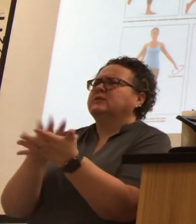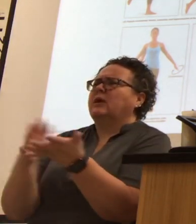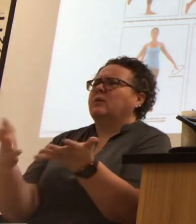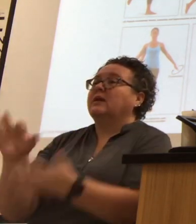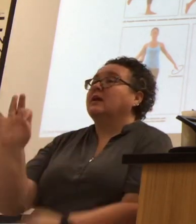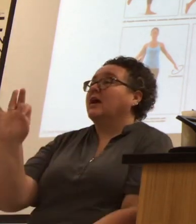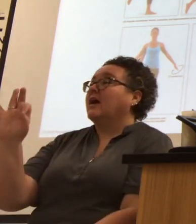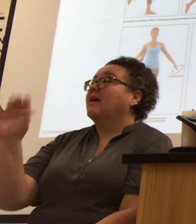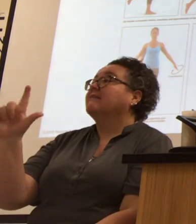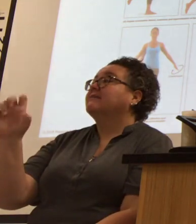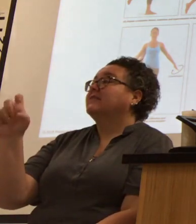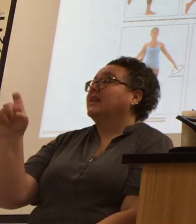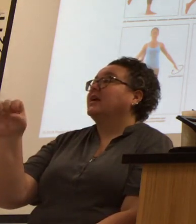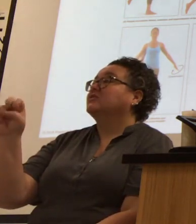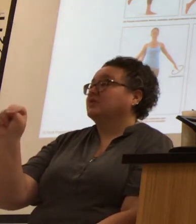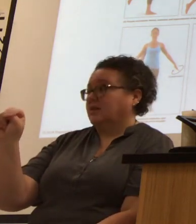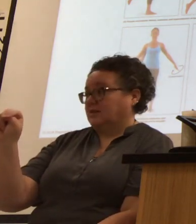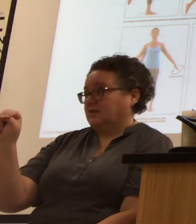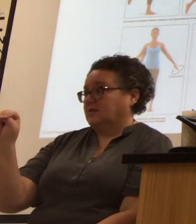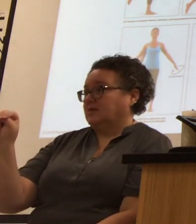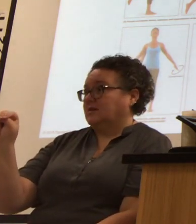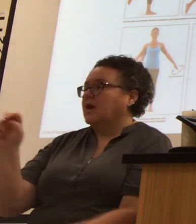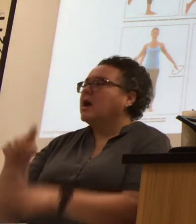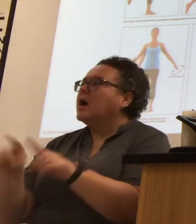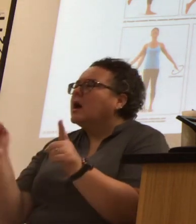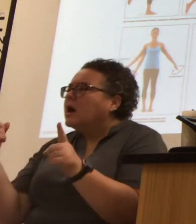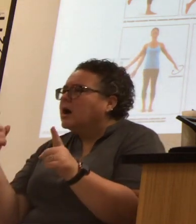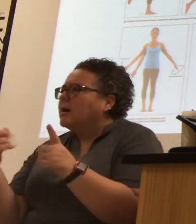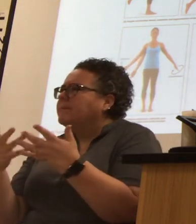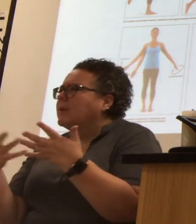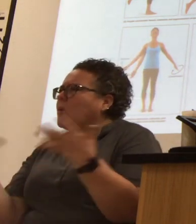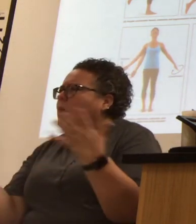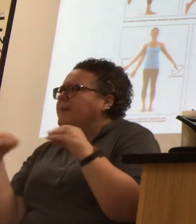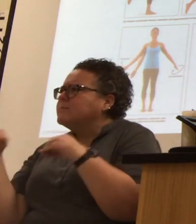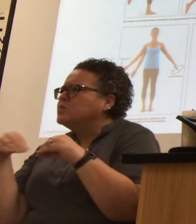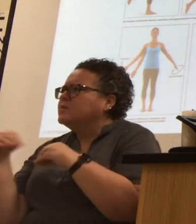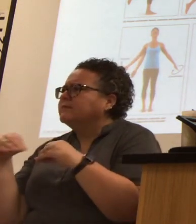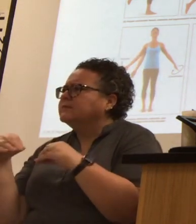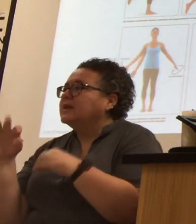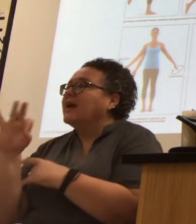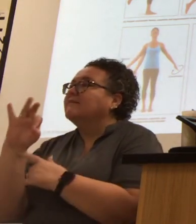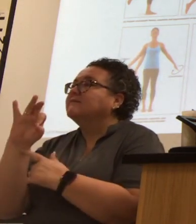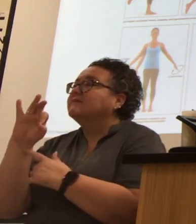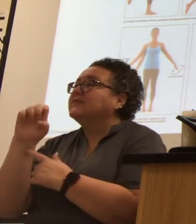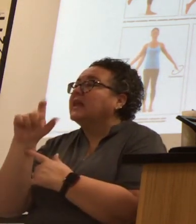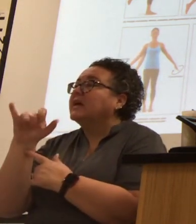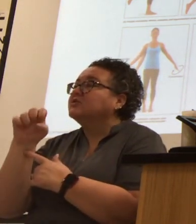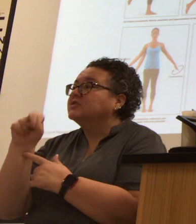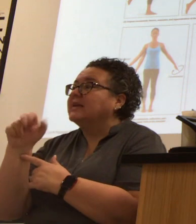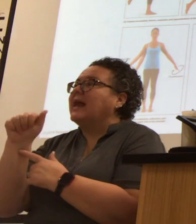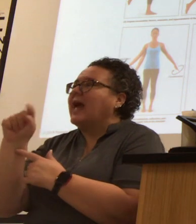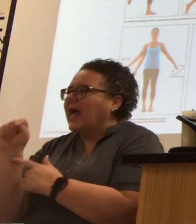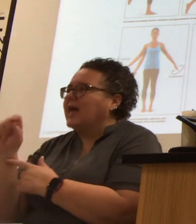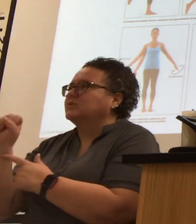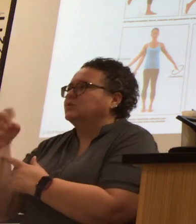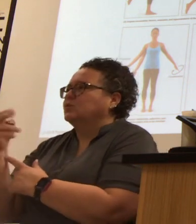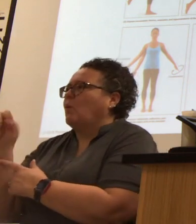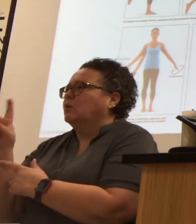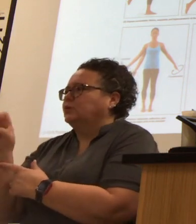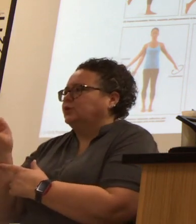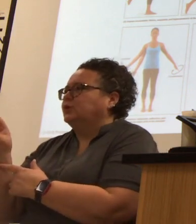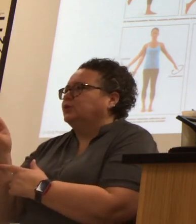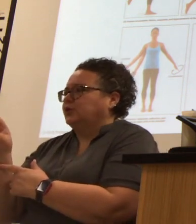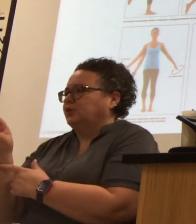Flexion is correct, but what moved? The shoulder. Flexion at shoulder, or you could say arm. I moved the